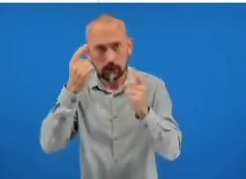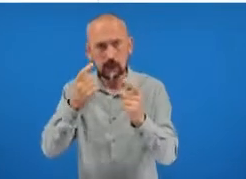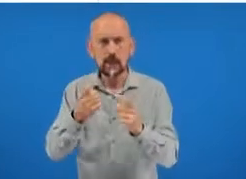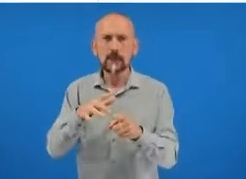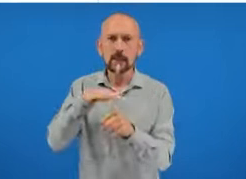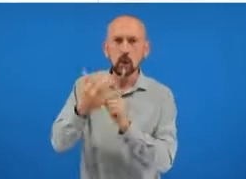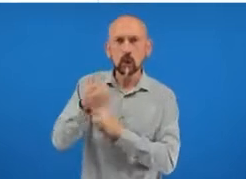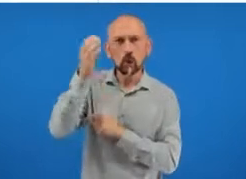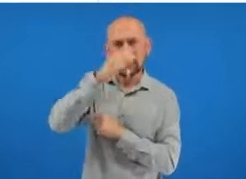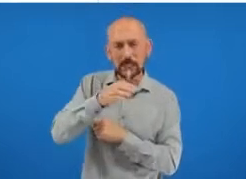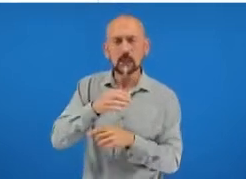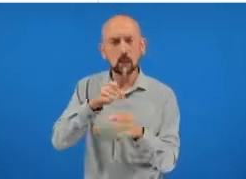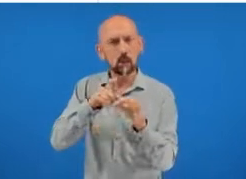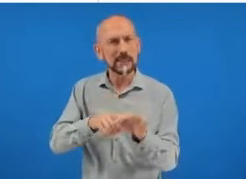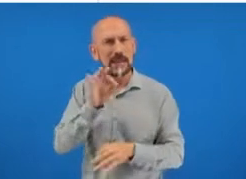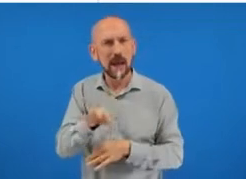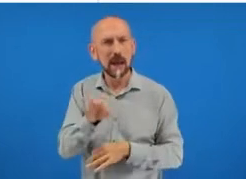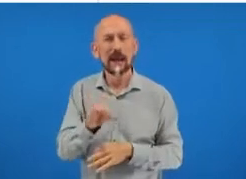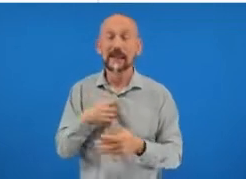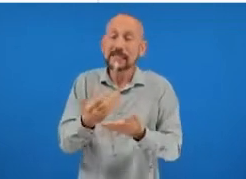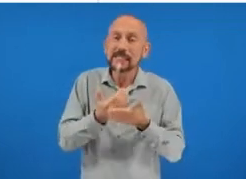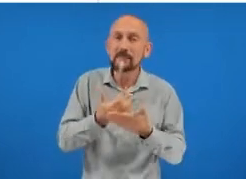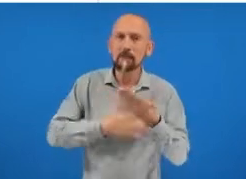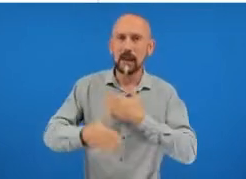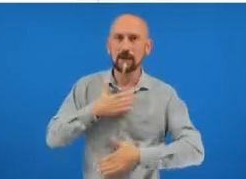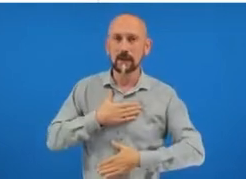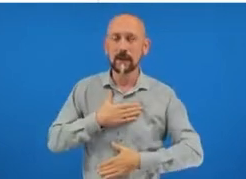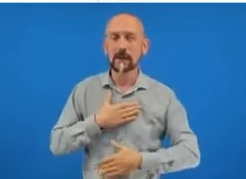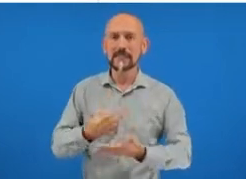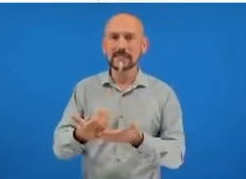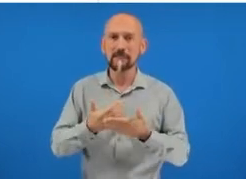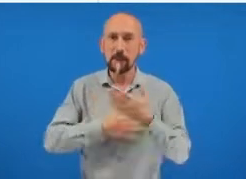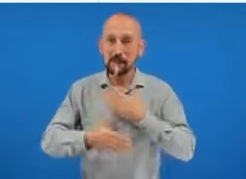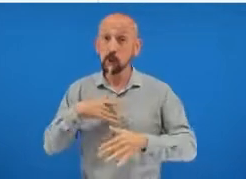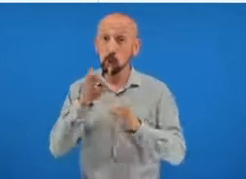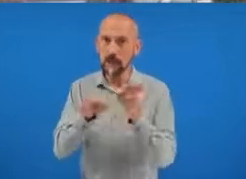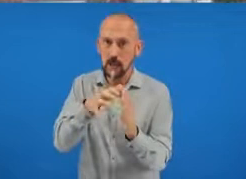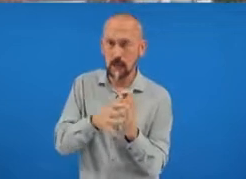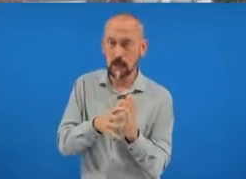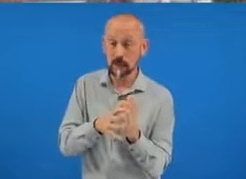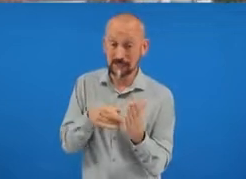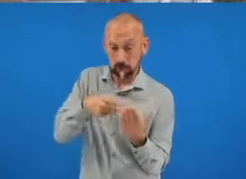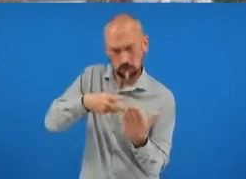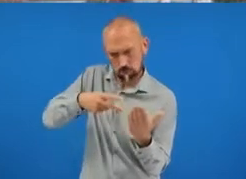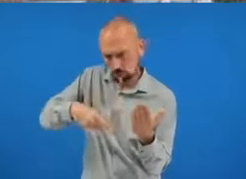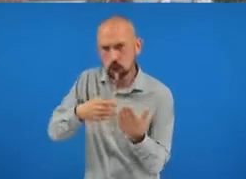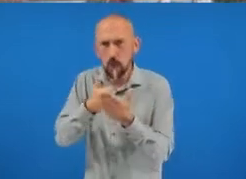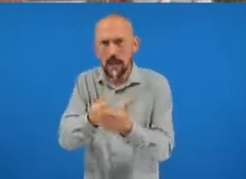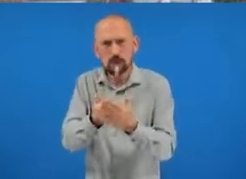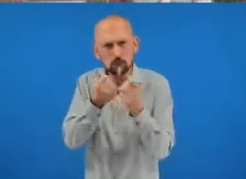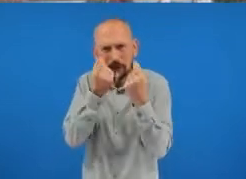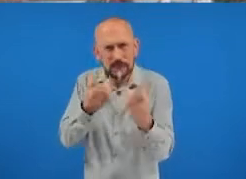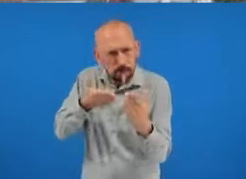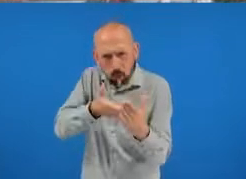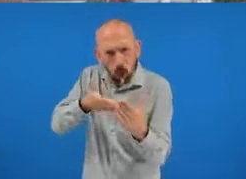safety behaviours, the social behaviours questionnaire, to help identify any roadblocks to treatment. And looking quite